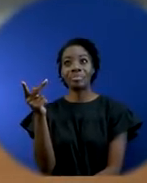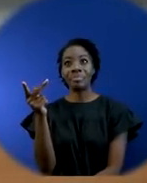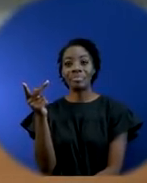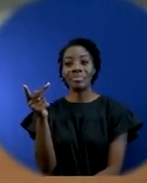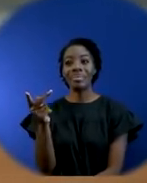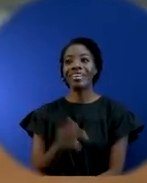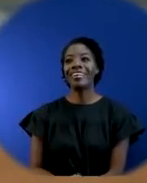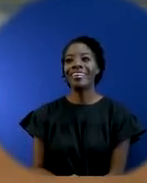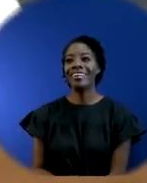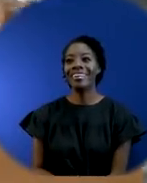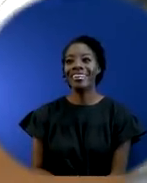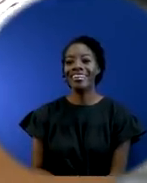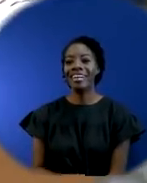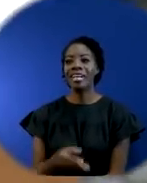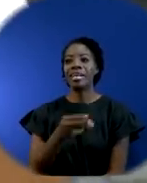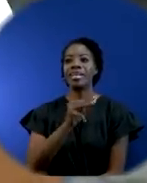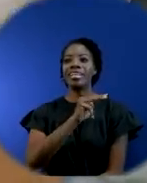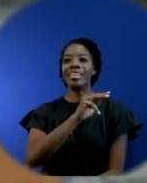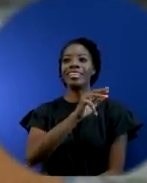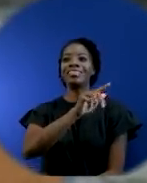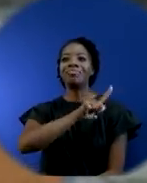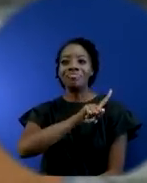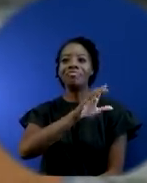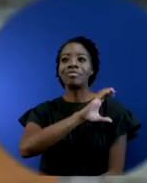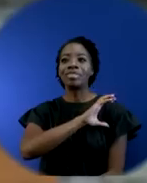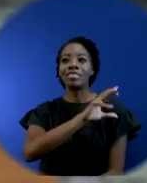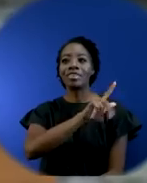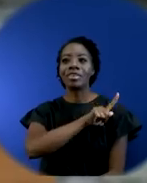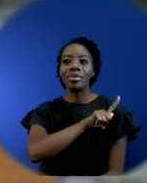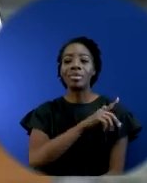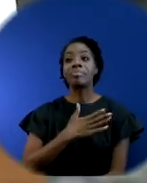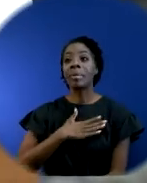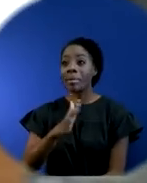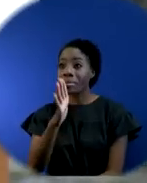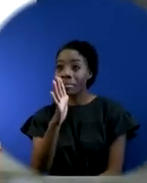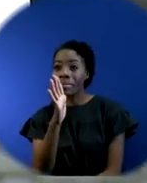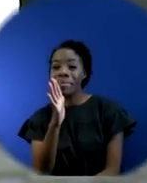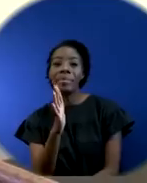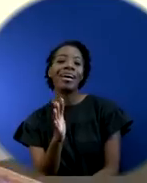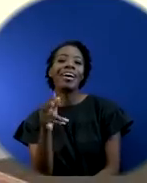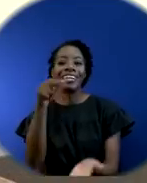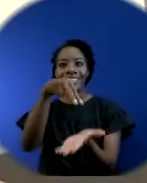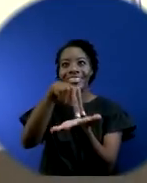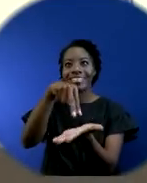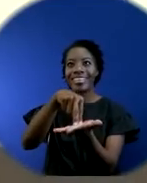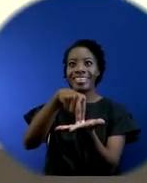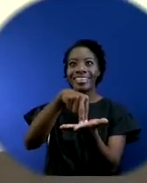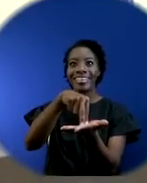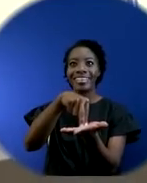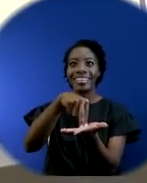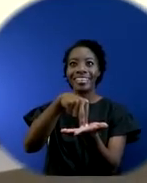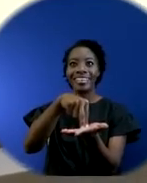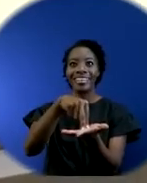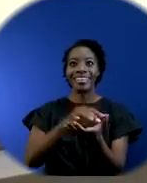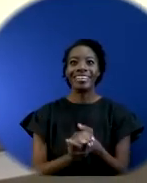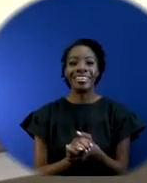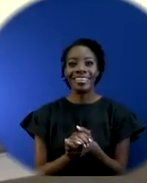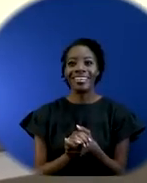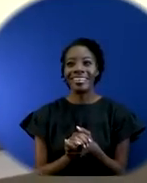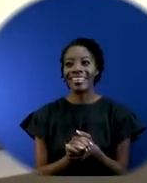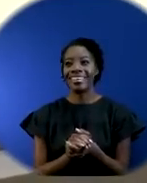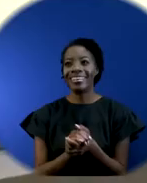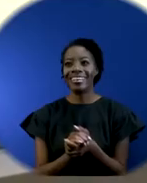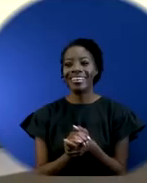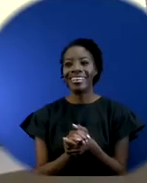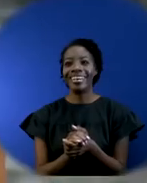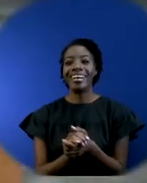over there July 21st. We're excited. My mother's standing up over there July 22nd. Deaconess Tanya Lattimore is back in the back.